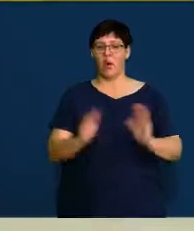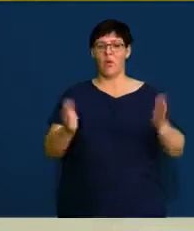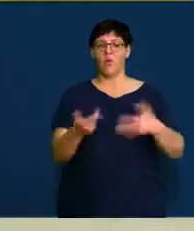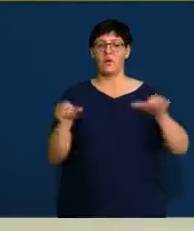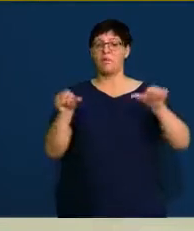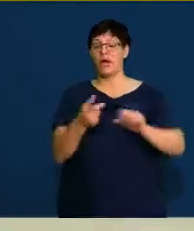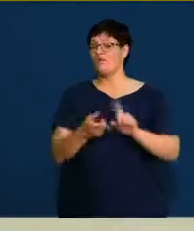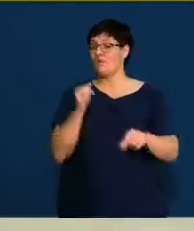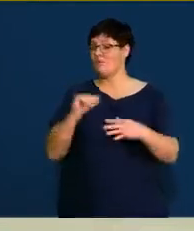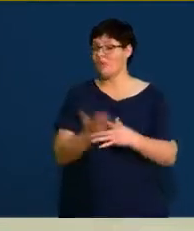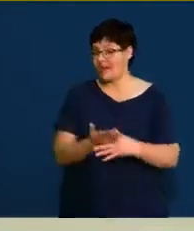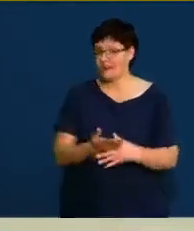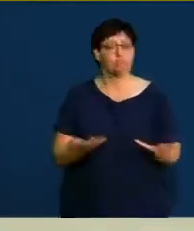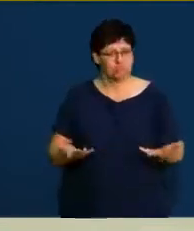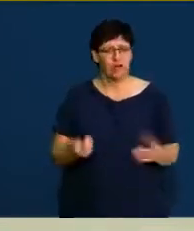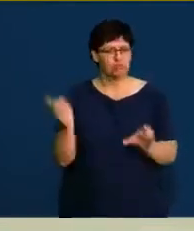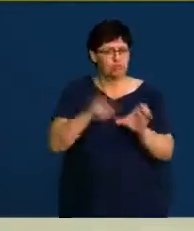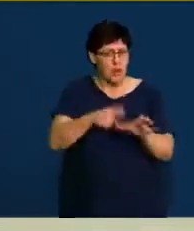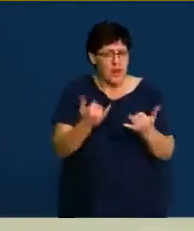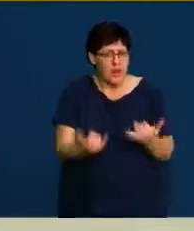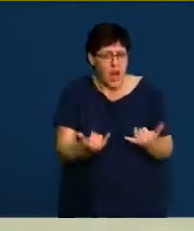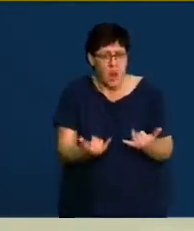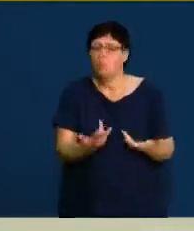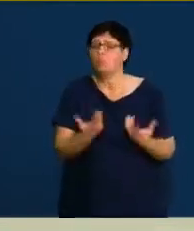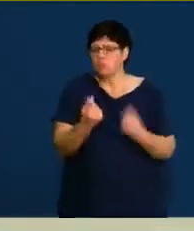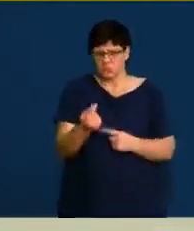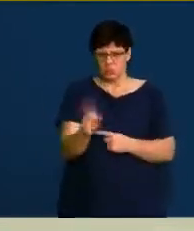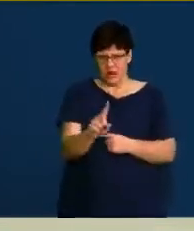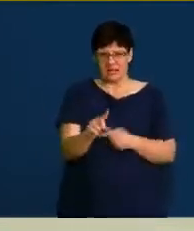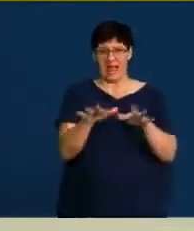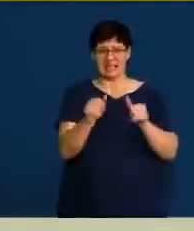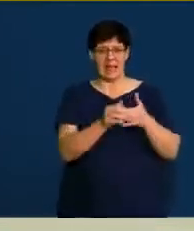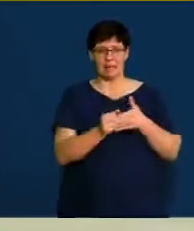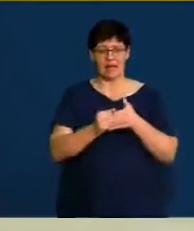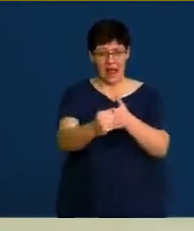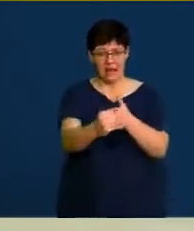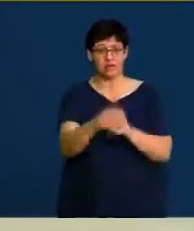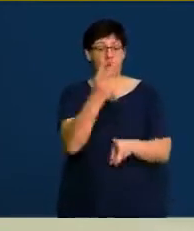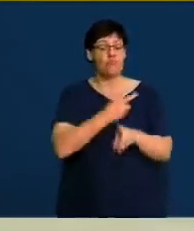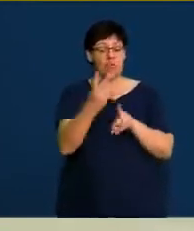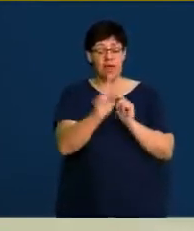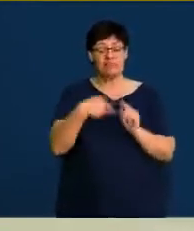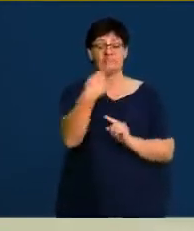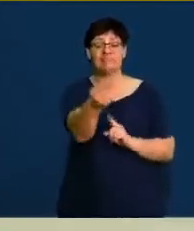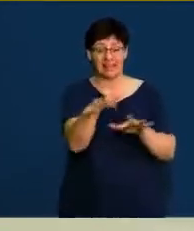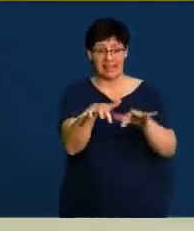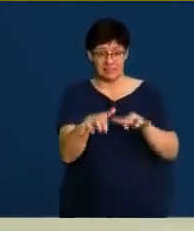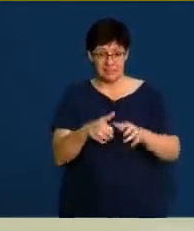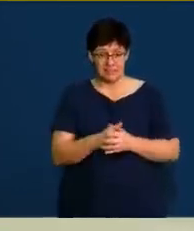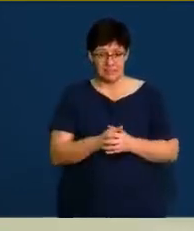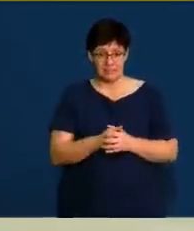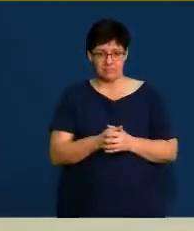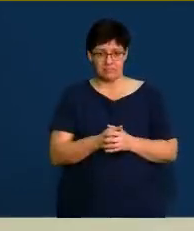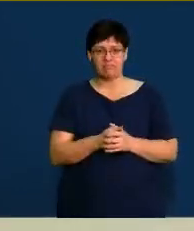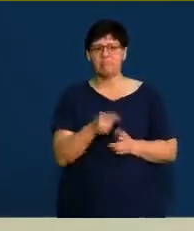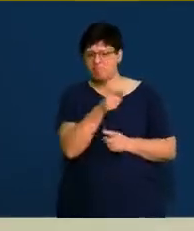Welcome back from the break, Matrix. If you've just joined us, we are going through your exam guide to assist you prep for the upcoming exam. If you